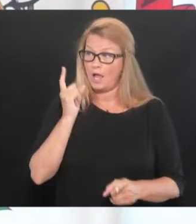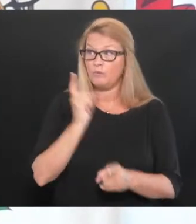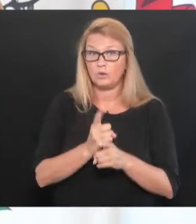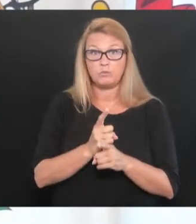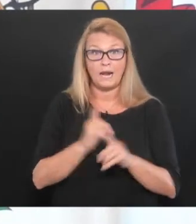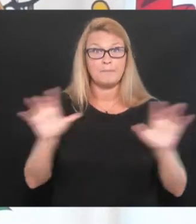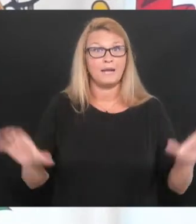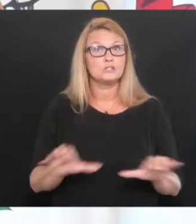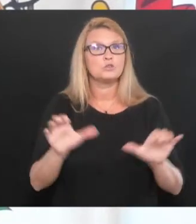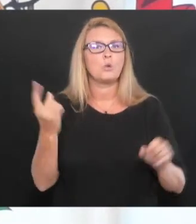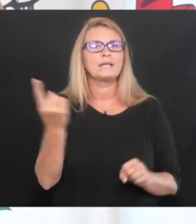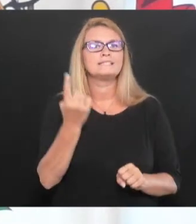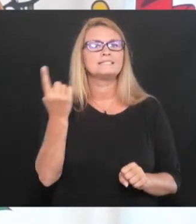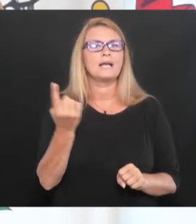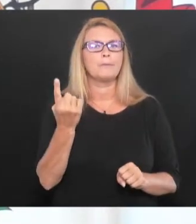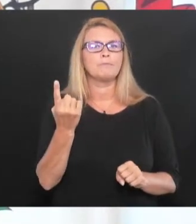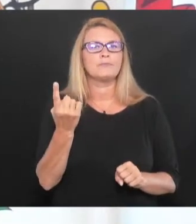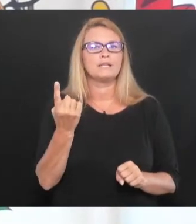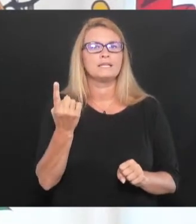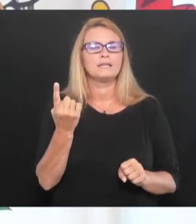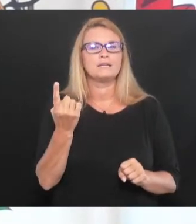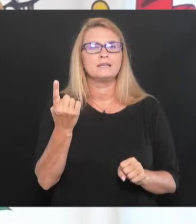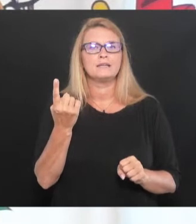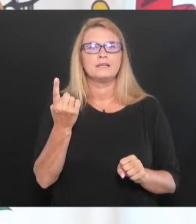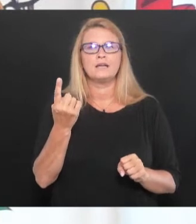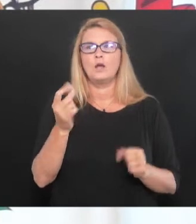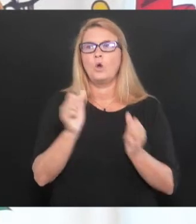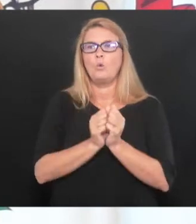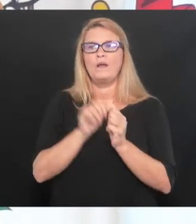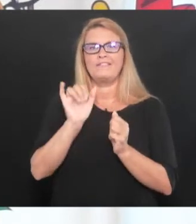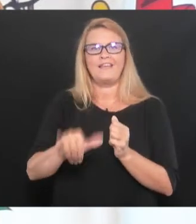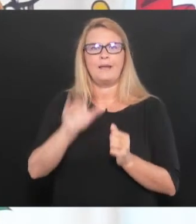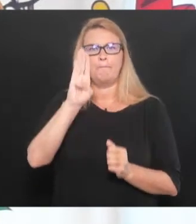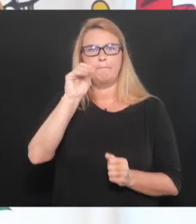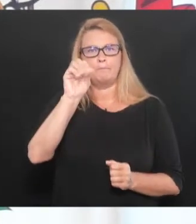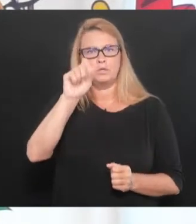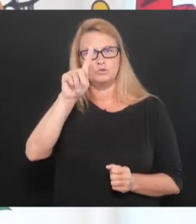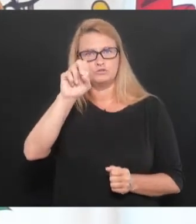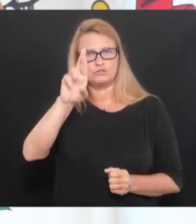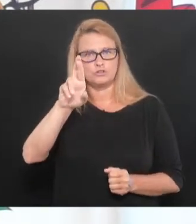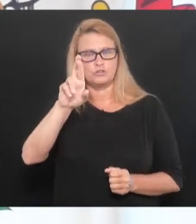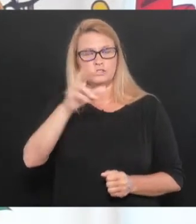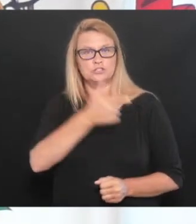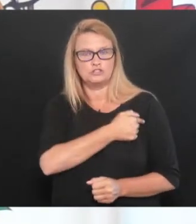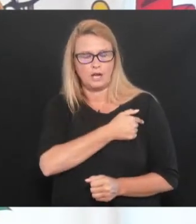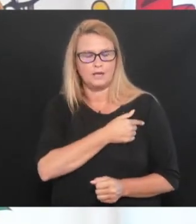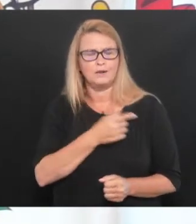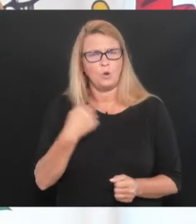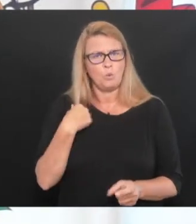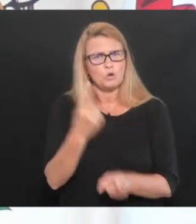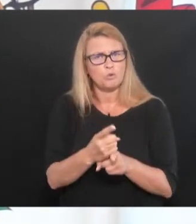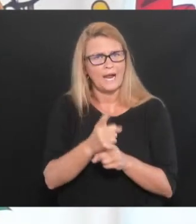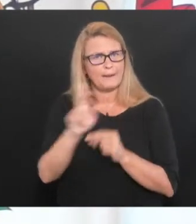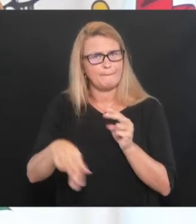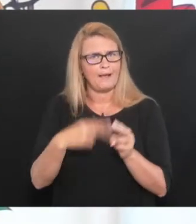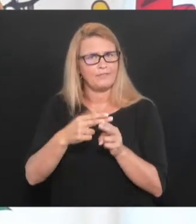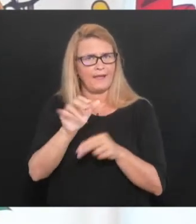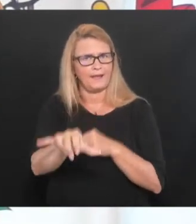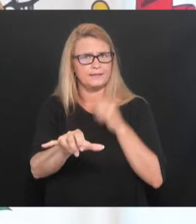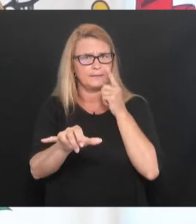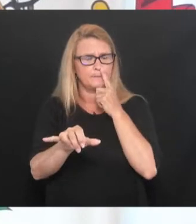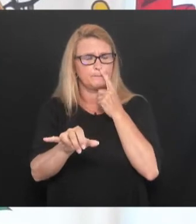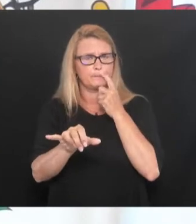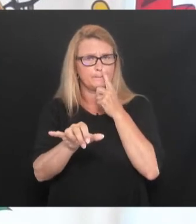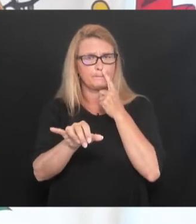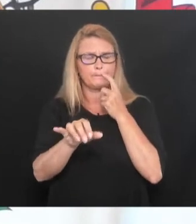doing something that's novel beyond belief in the booster shot. We are right about that. But